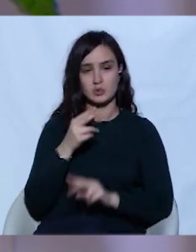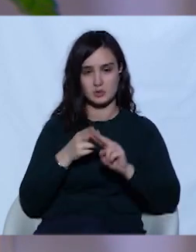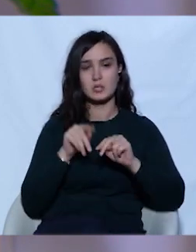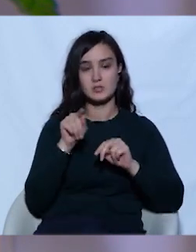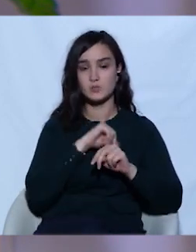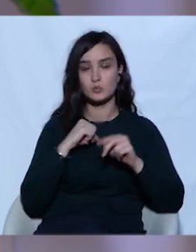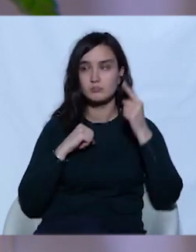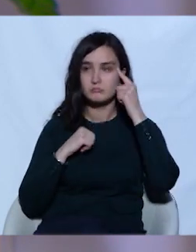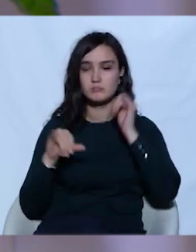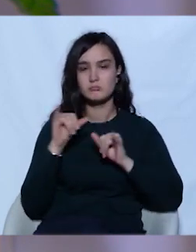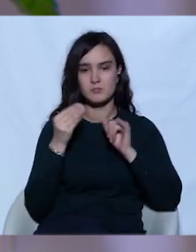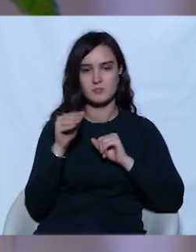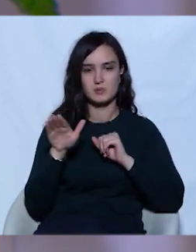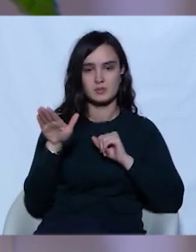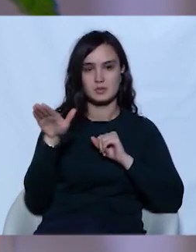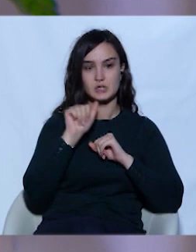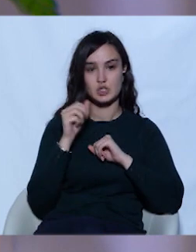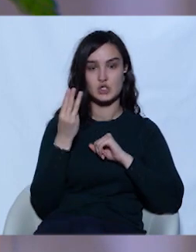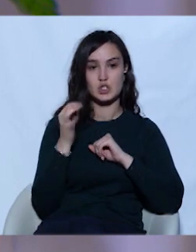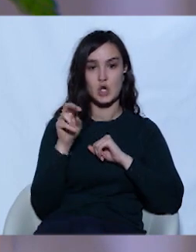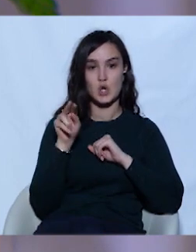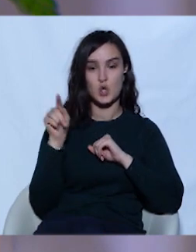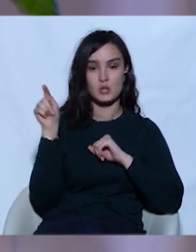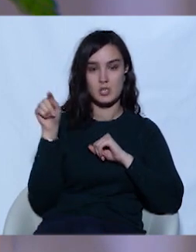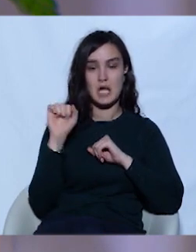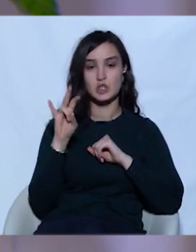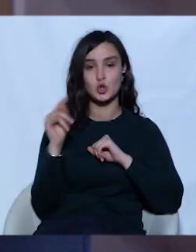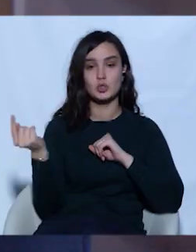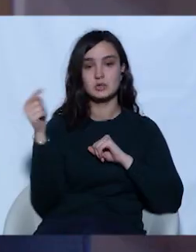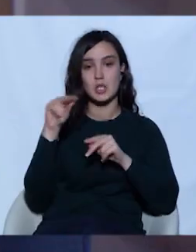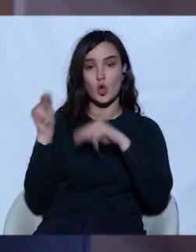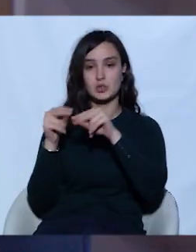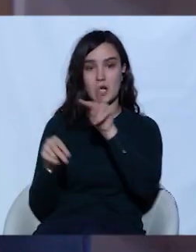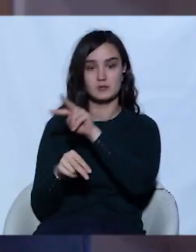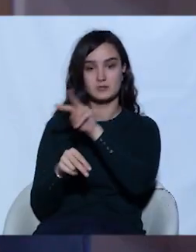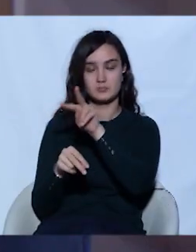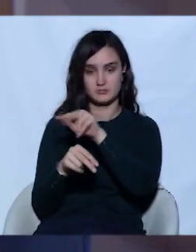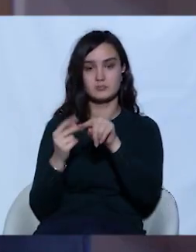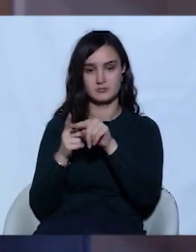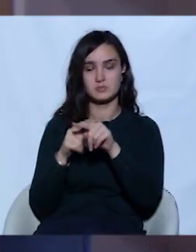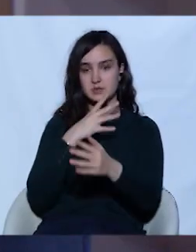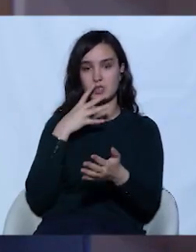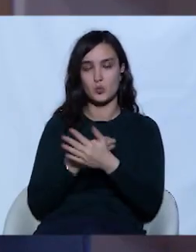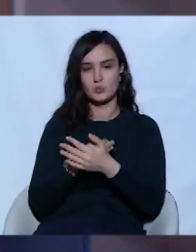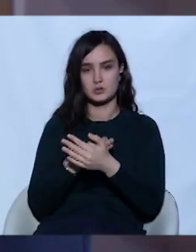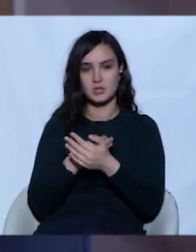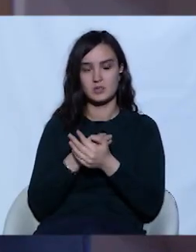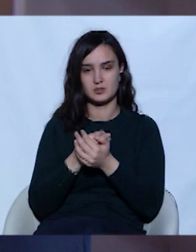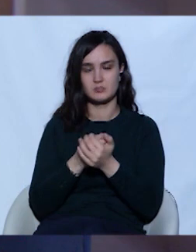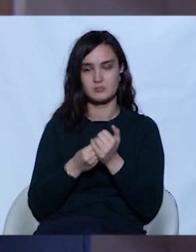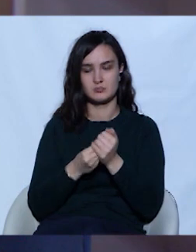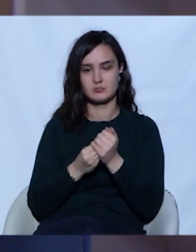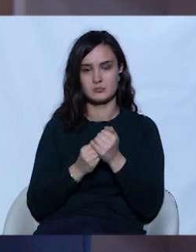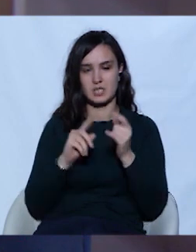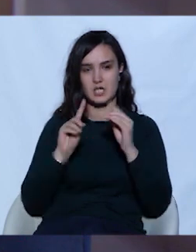she loves and who is a good match for her. Now let's talk about a bad match, really for anyone,